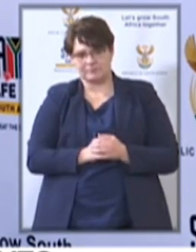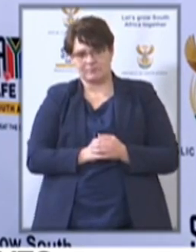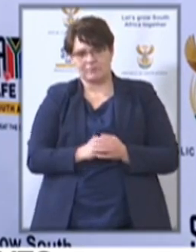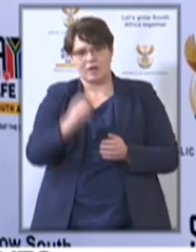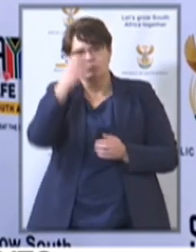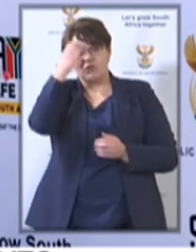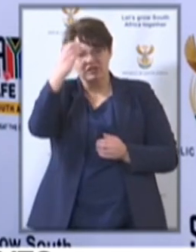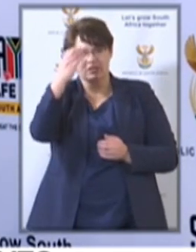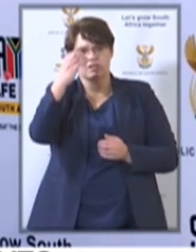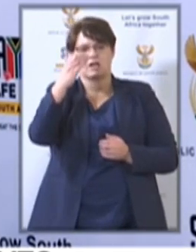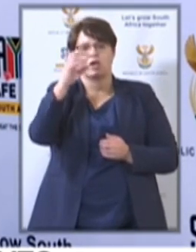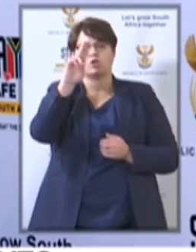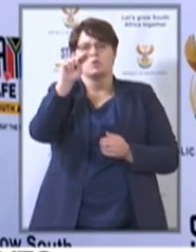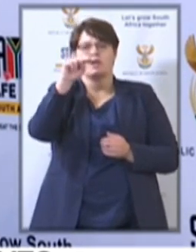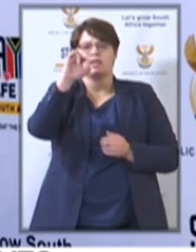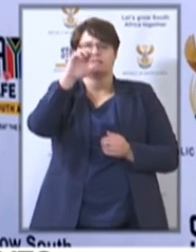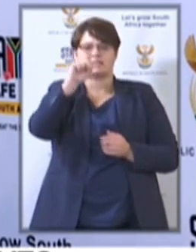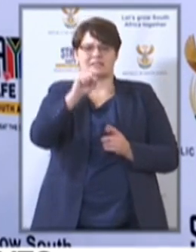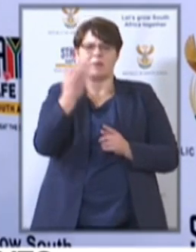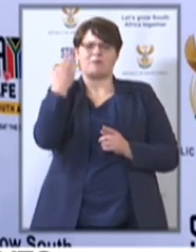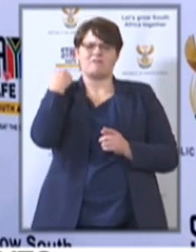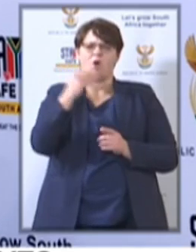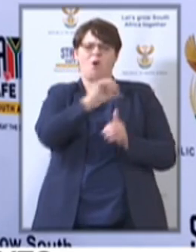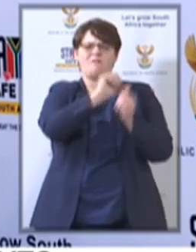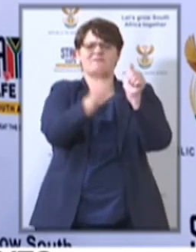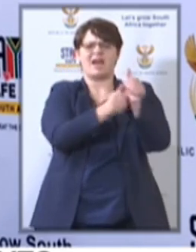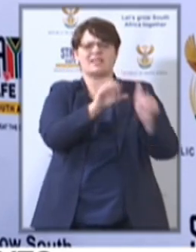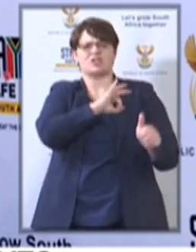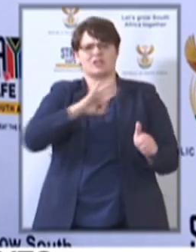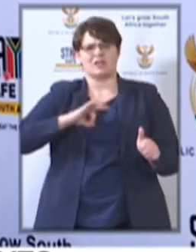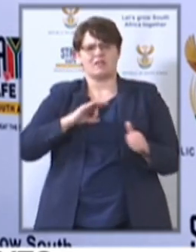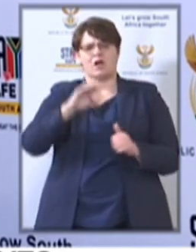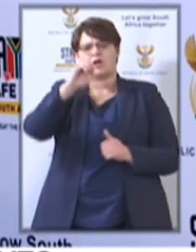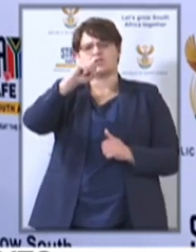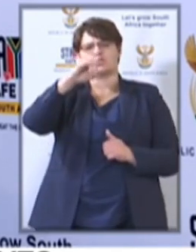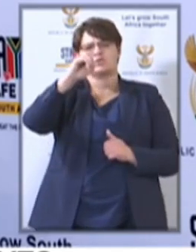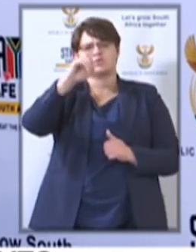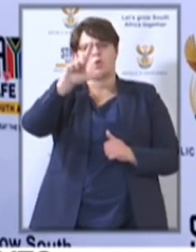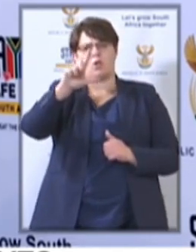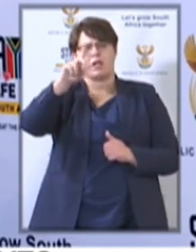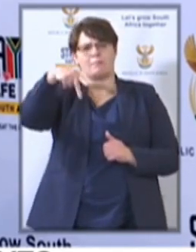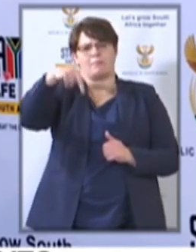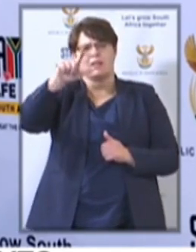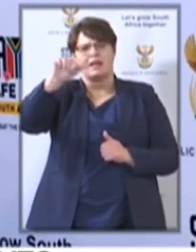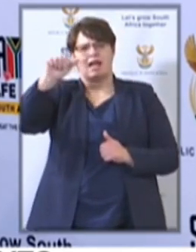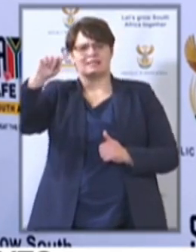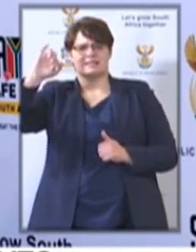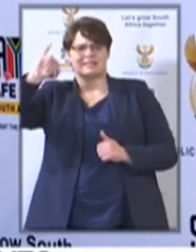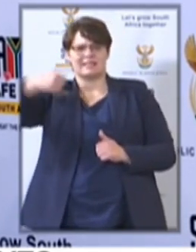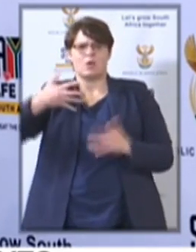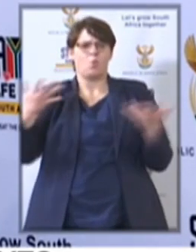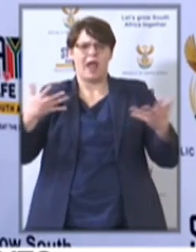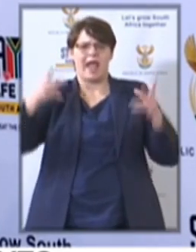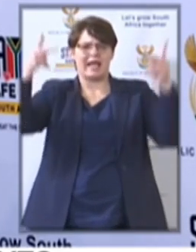Professor Eunice Balim, the former Vice-Chancellor of Solplaatje University in Kimberley, who has also